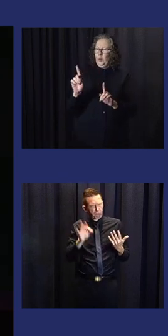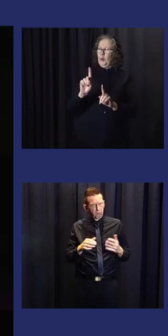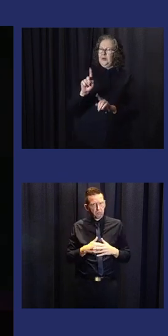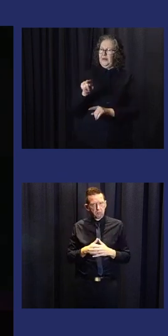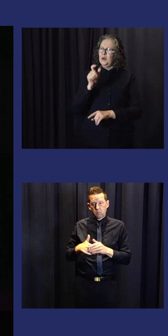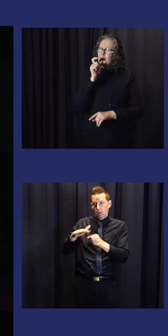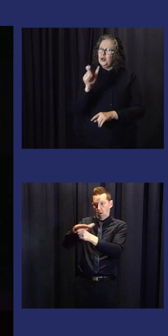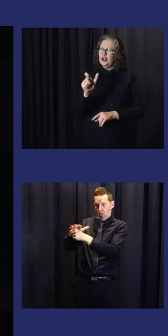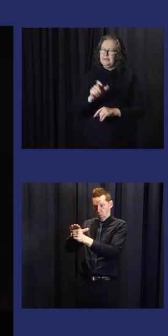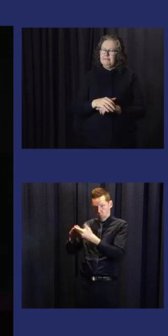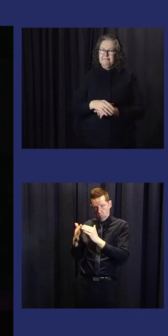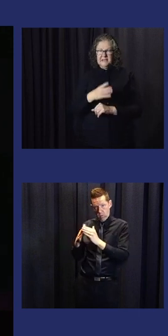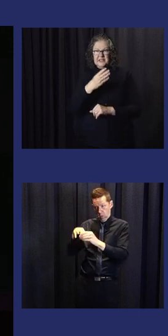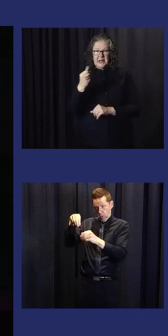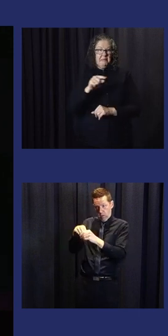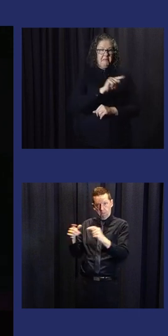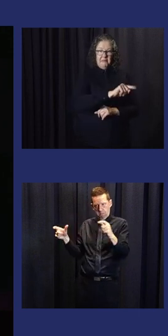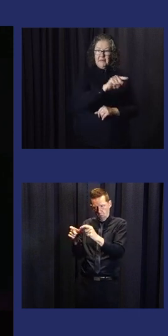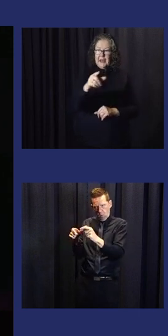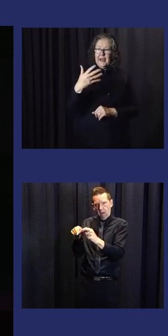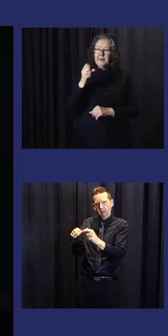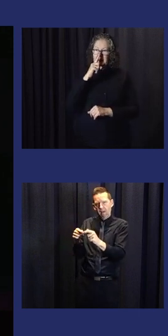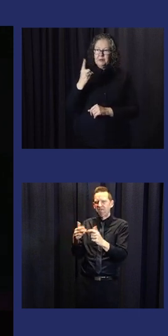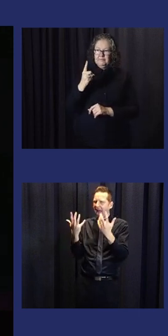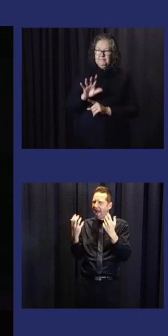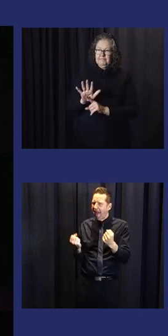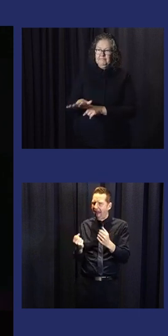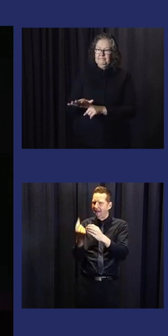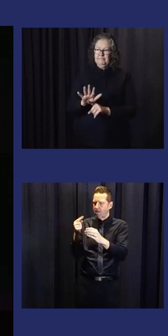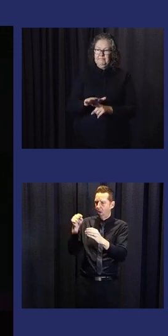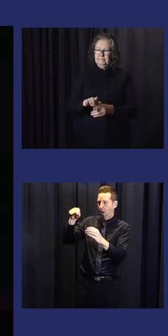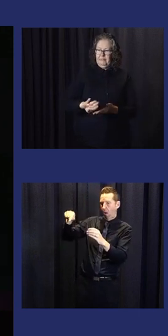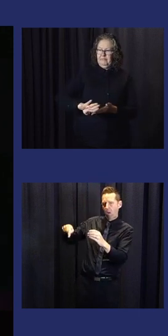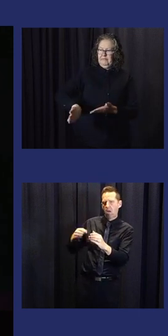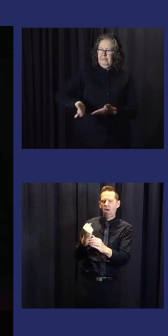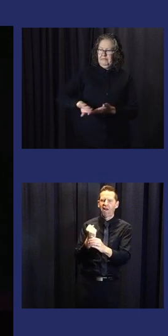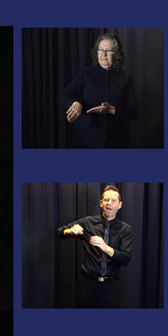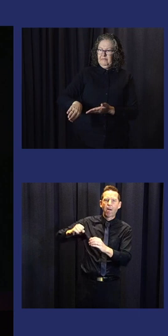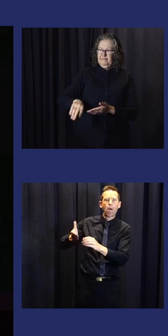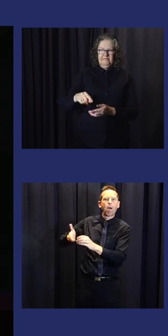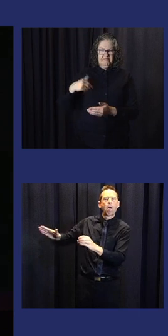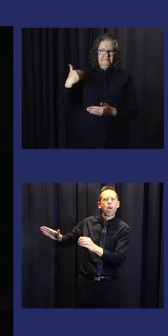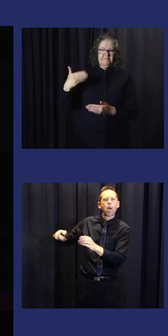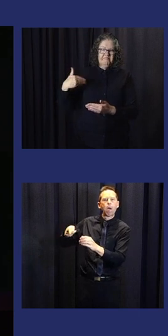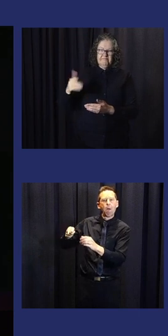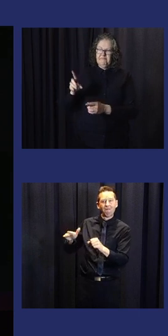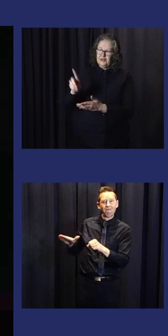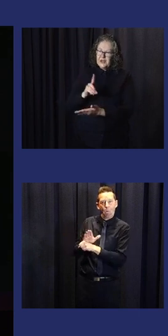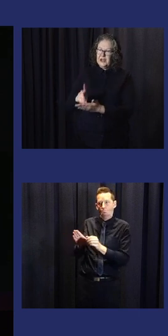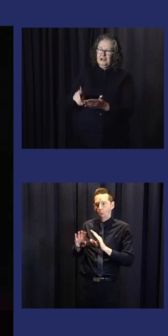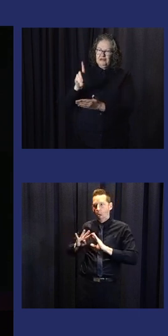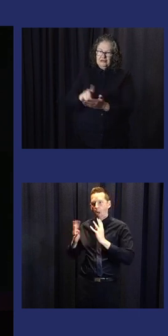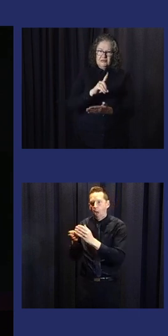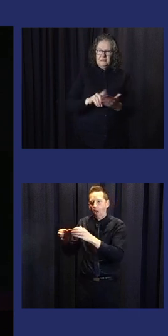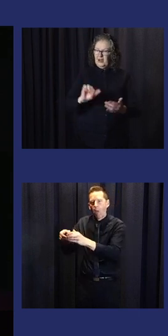and local communities, there are marginalised people who live with exclusion and discrimination every day. For